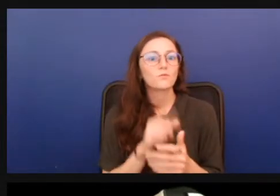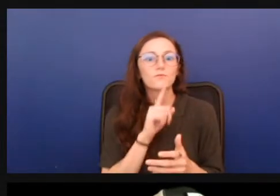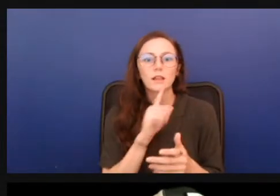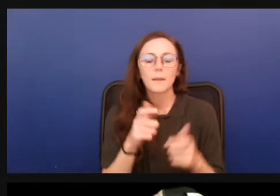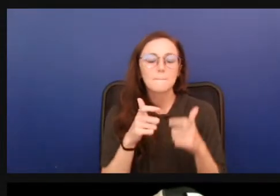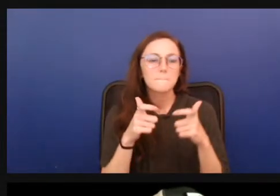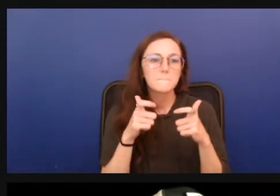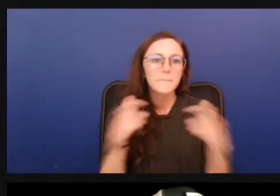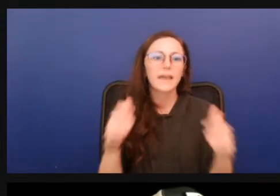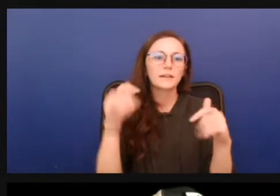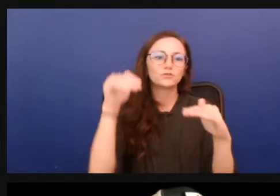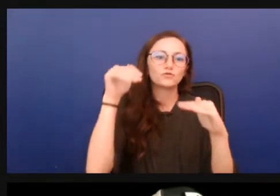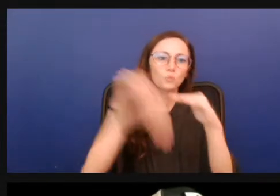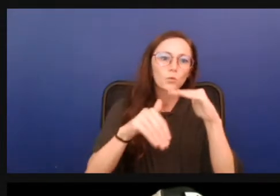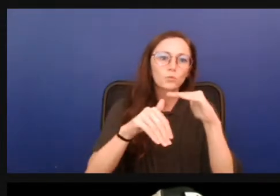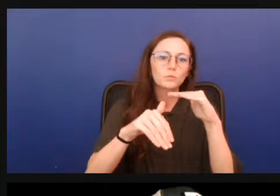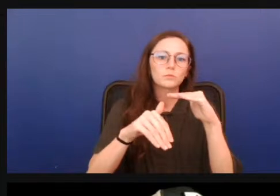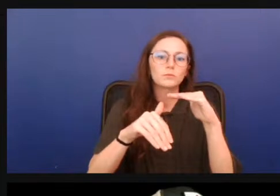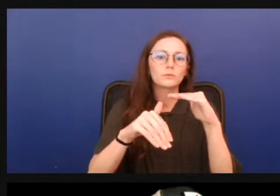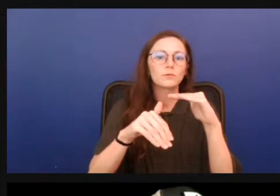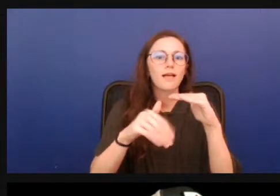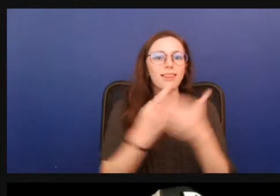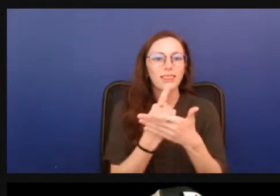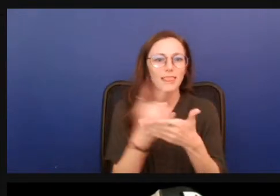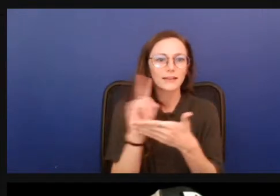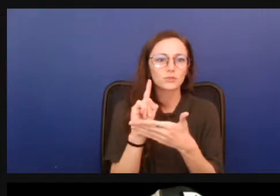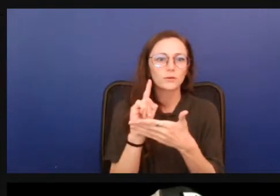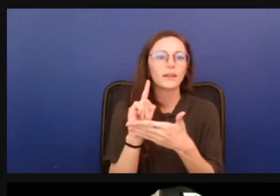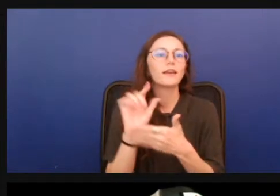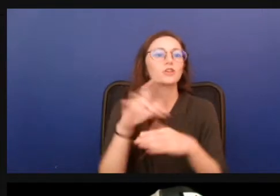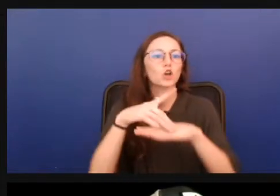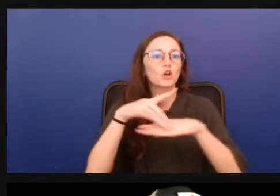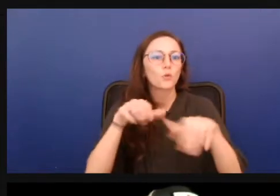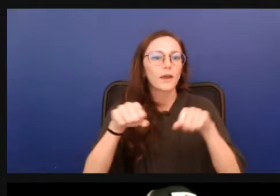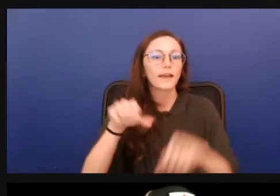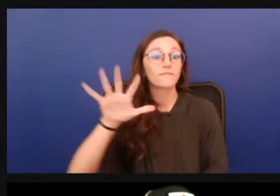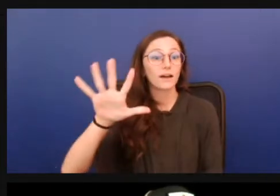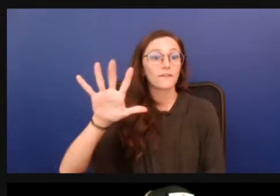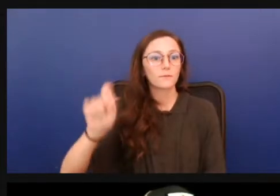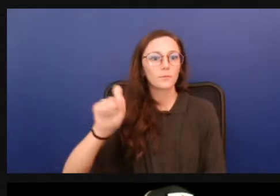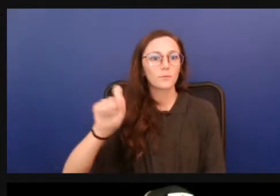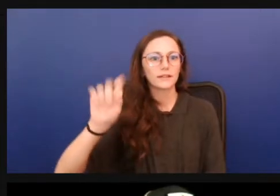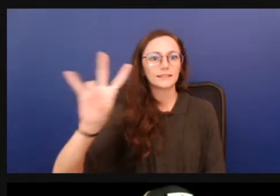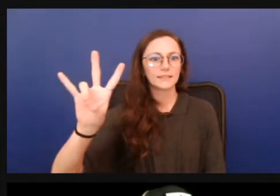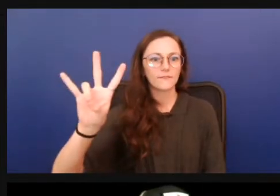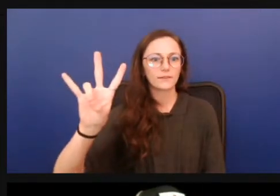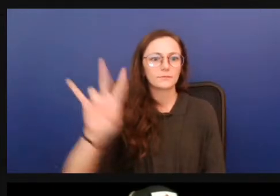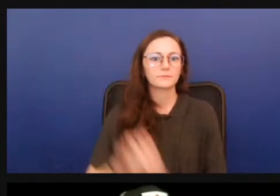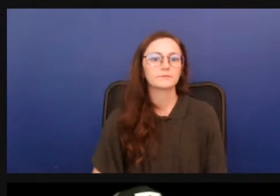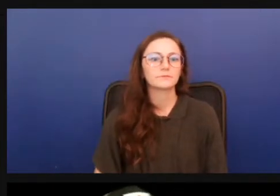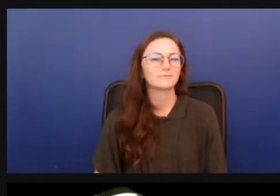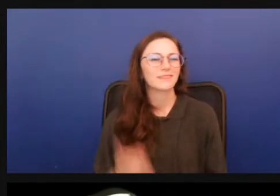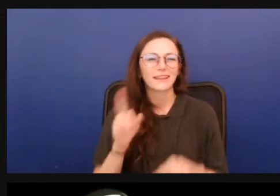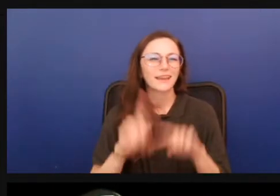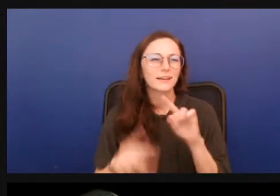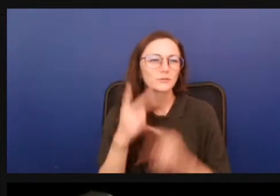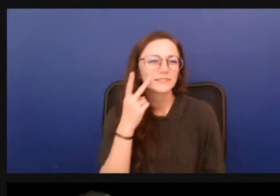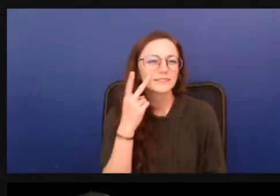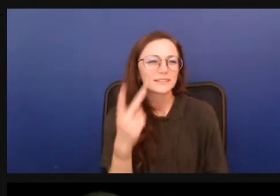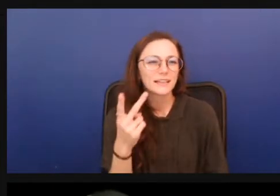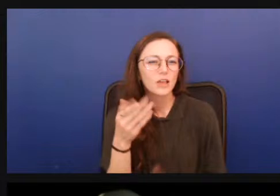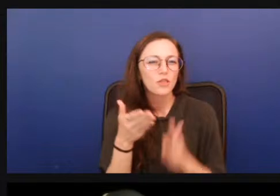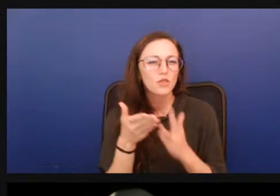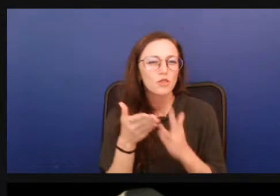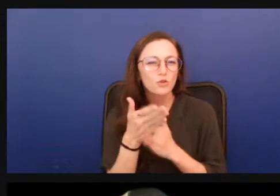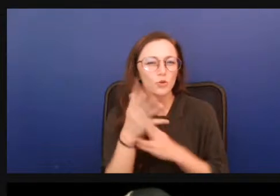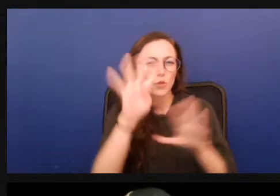instrument last week during a big earthquake, 5.7. And you can't quite tell through the graph here. I'll try to